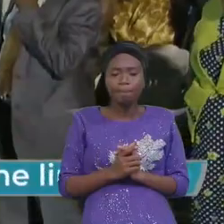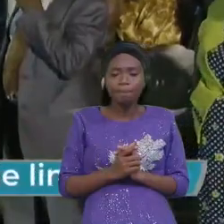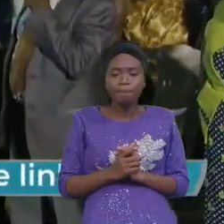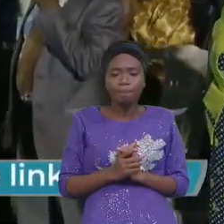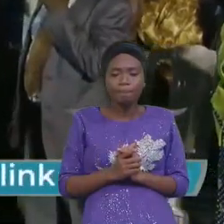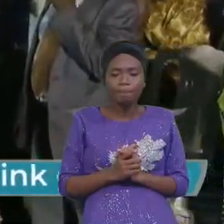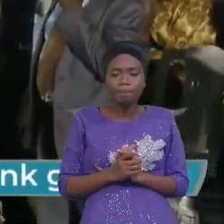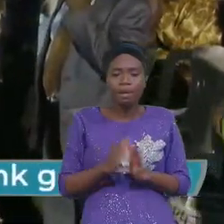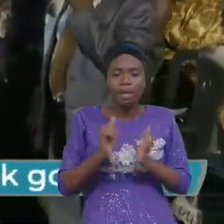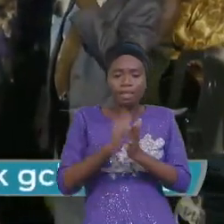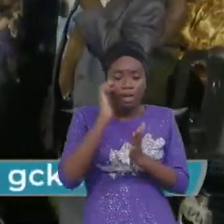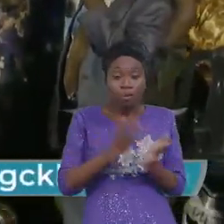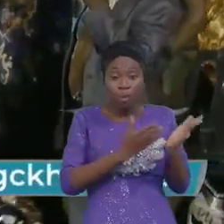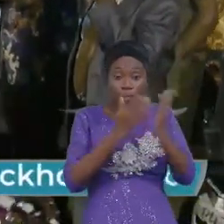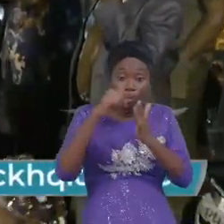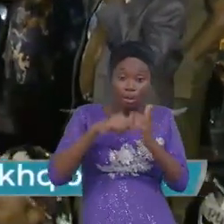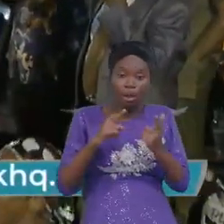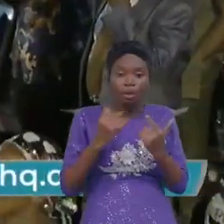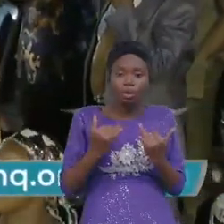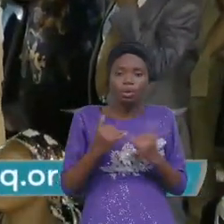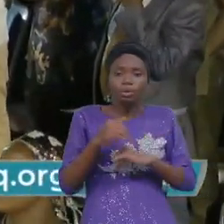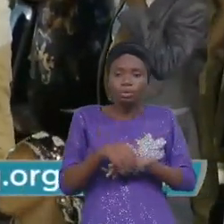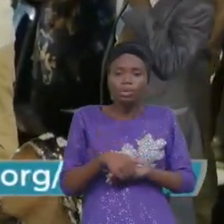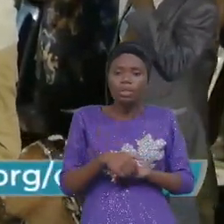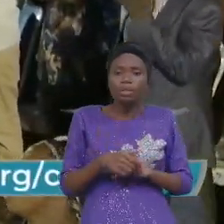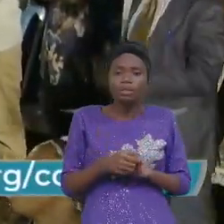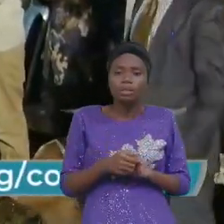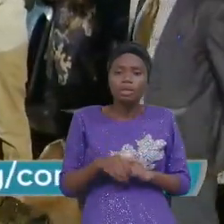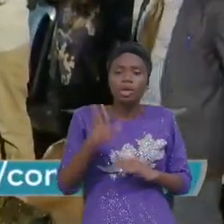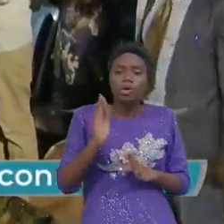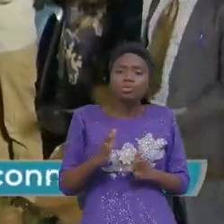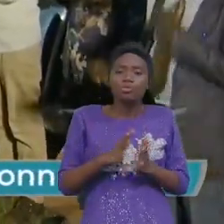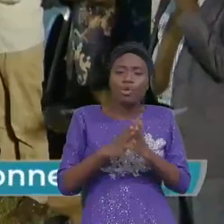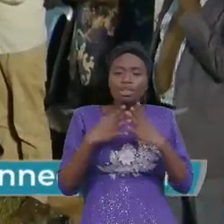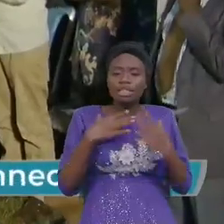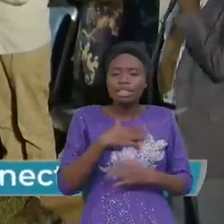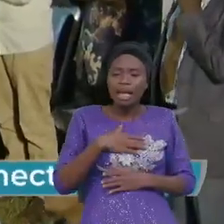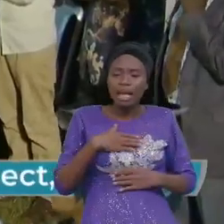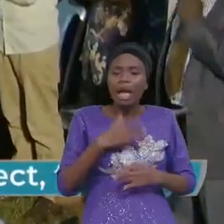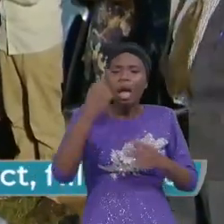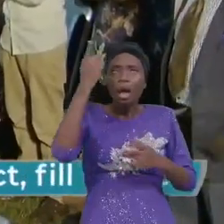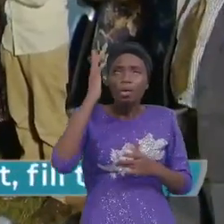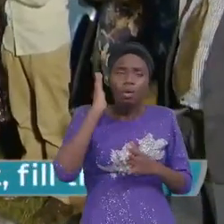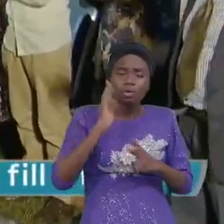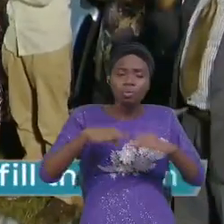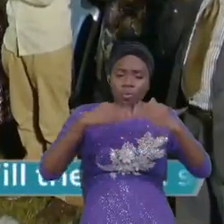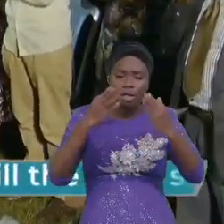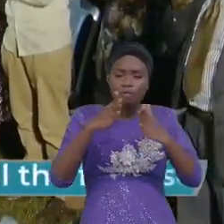that will bring down tonight your desire. God will grant you your